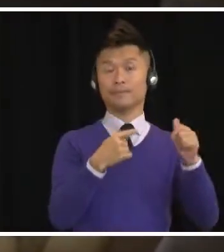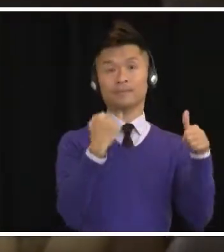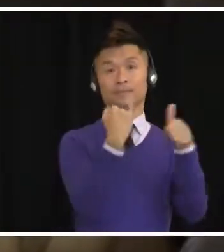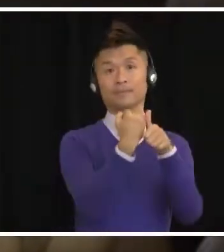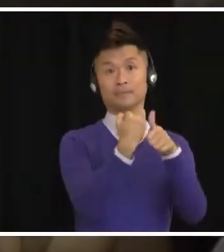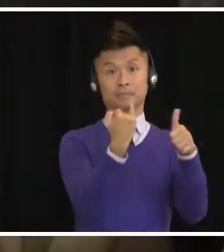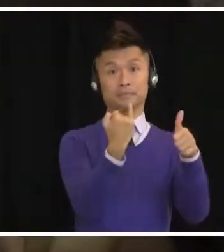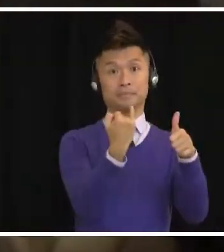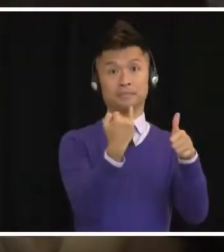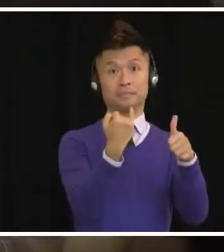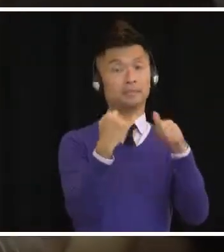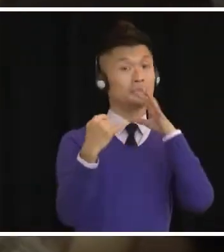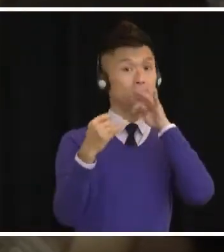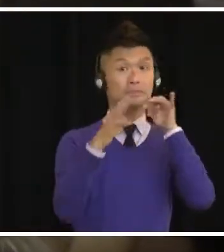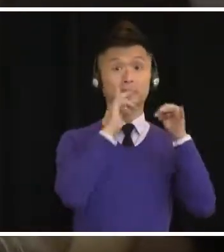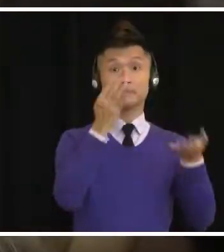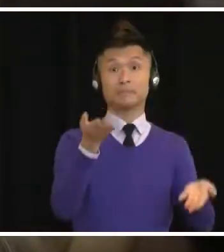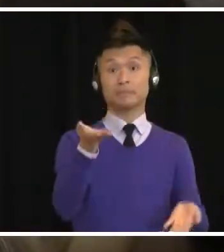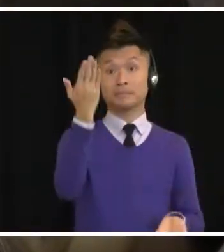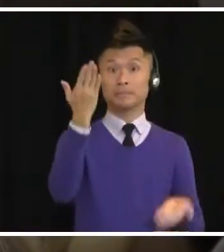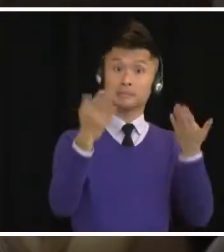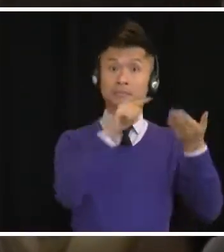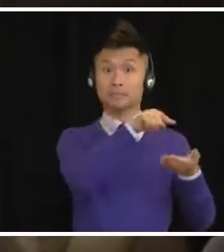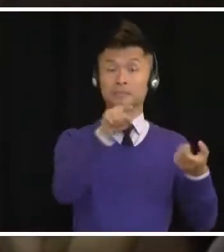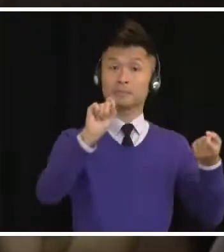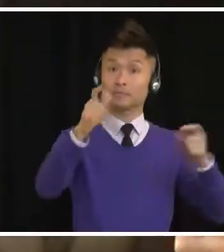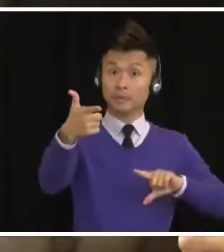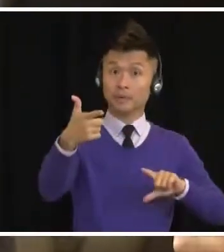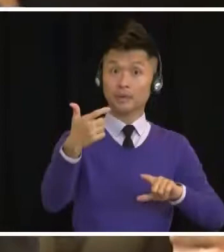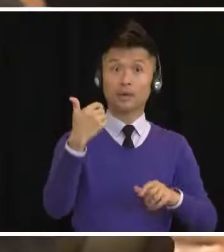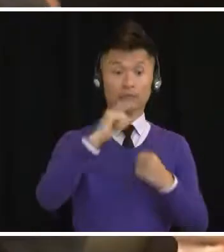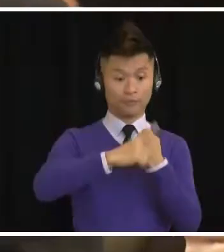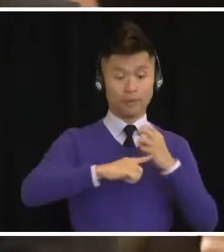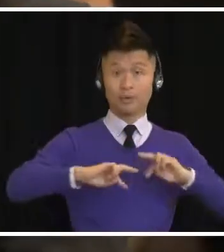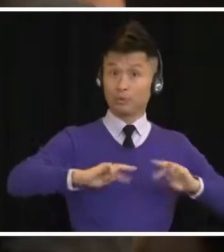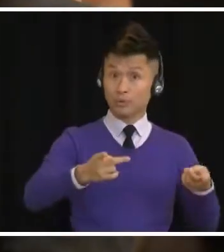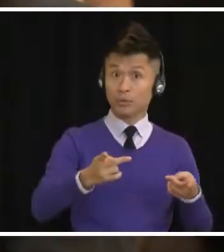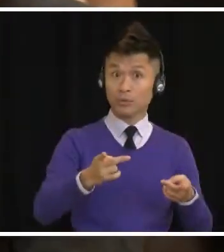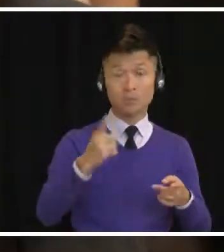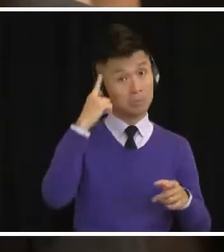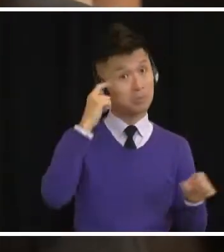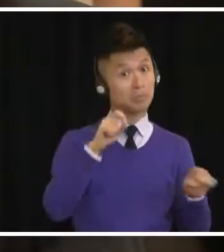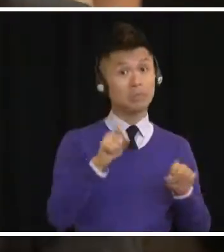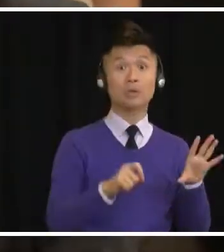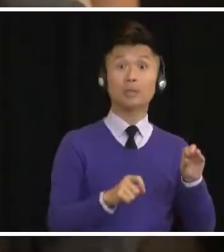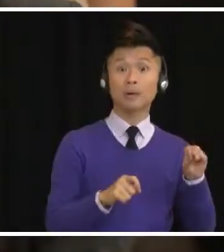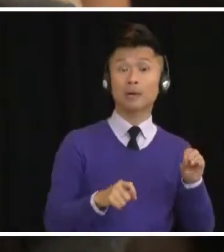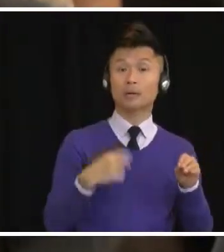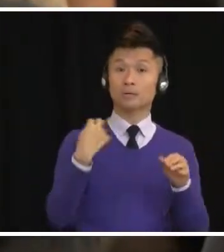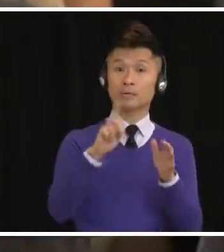So the first key question is about the different ages for marriage.